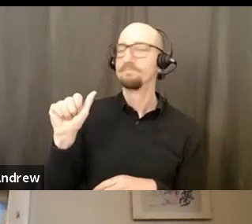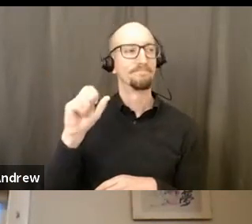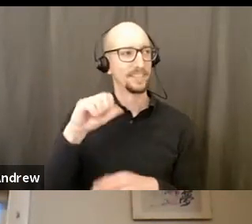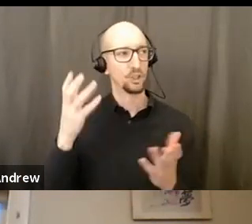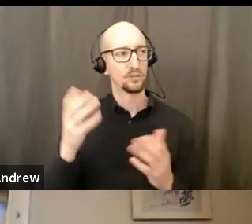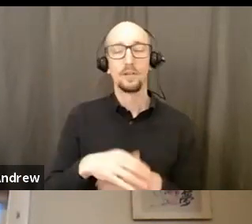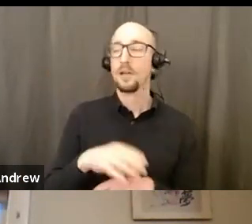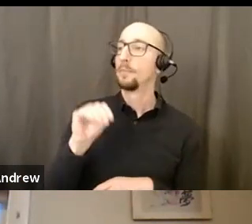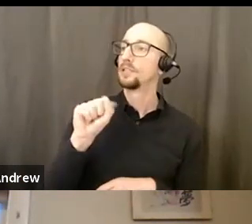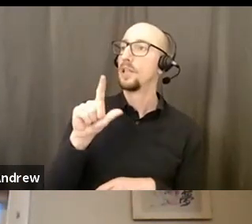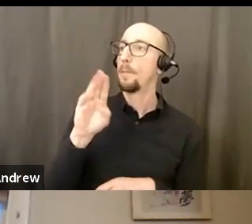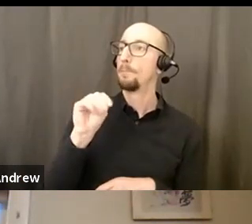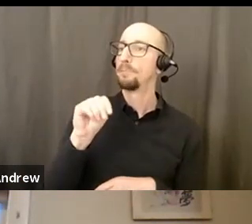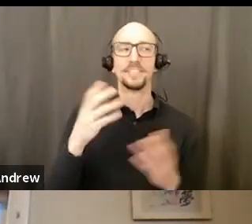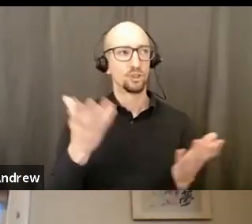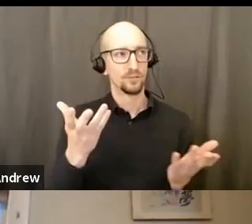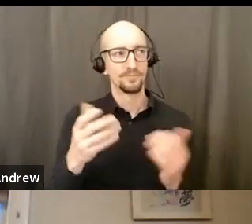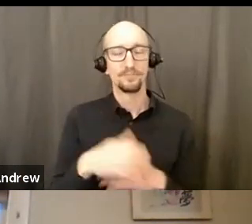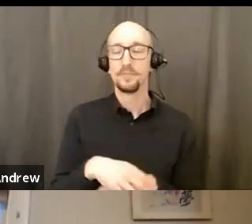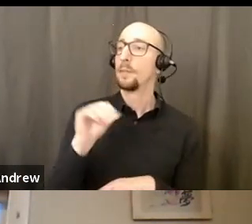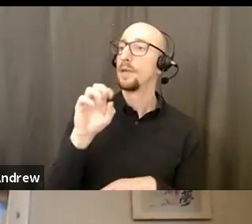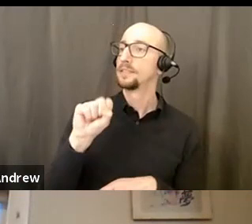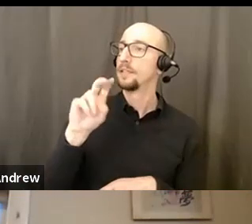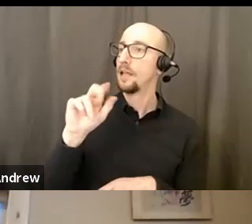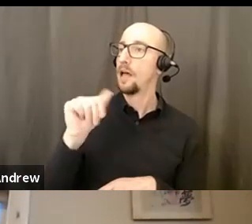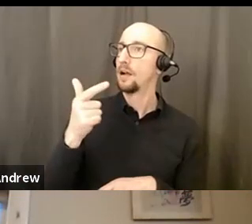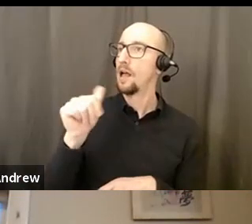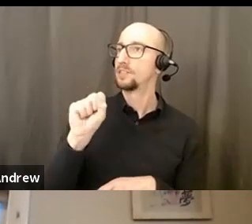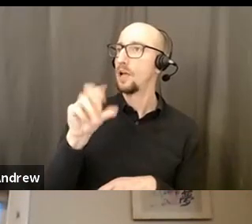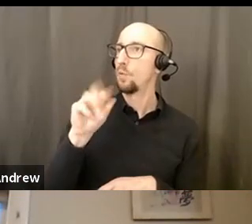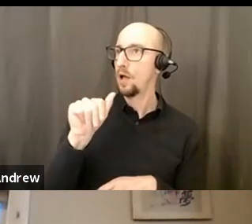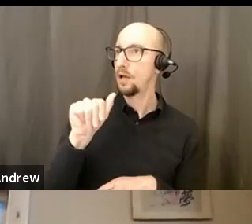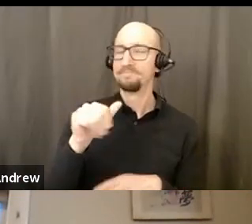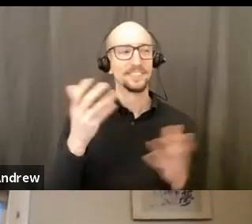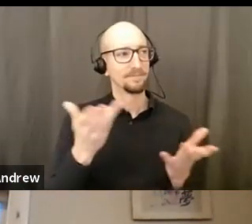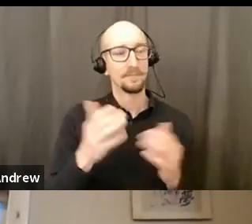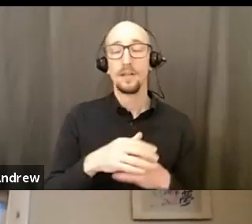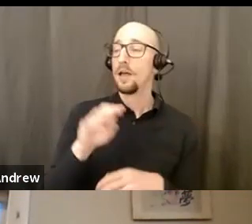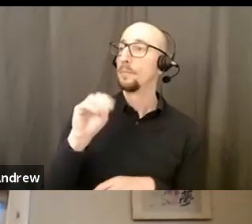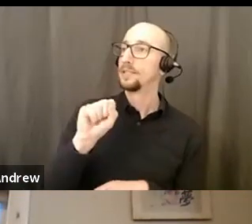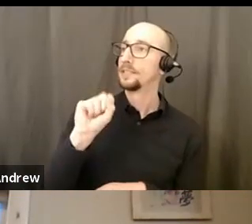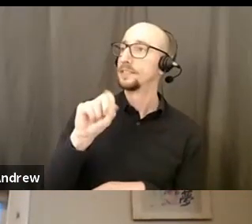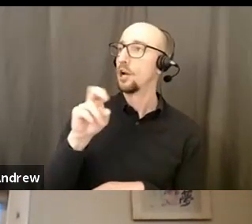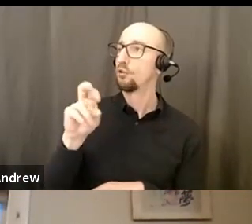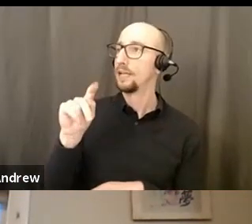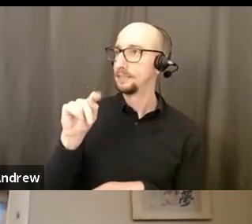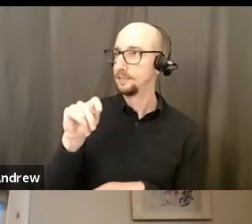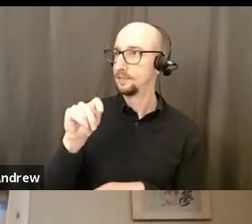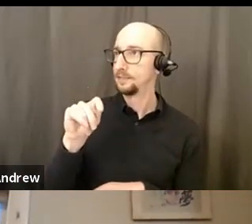Ms. Lam, Present. Ms. Nagasawa, Present. Ms. Garrett,